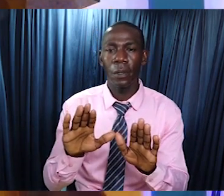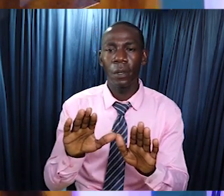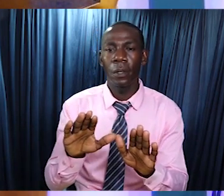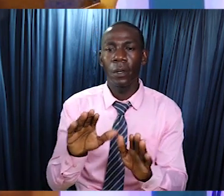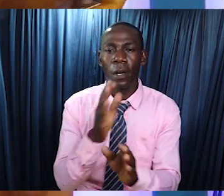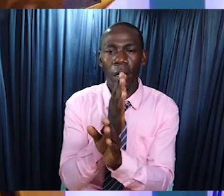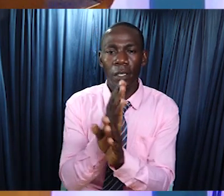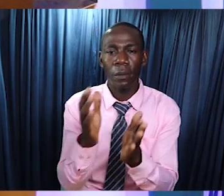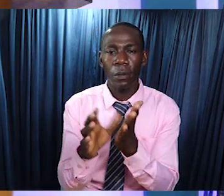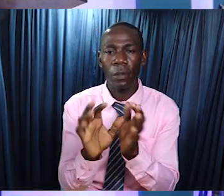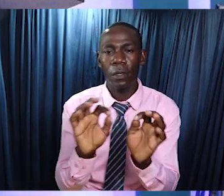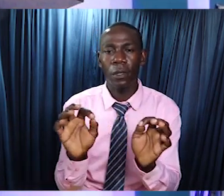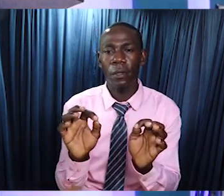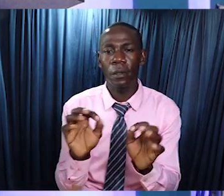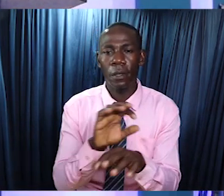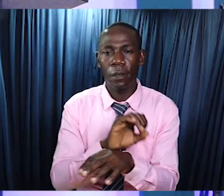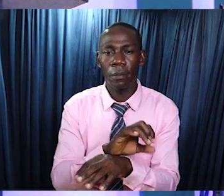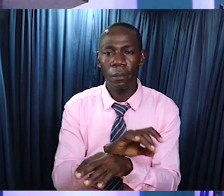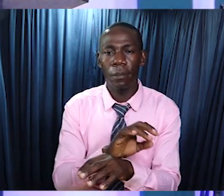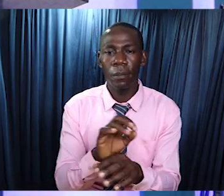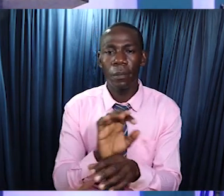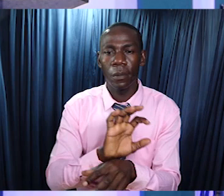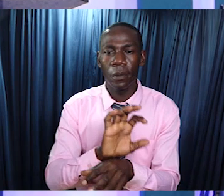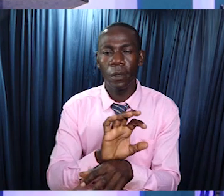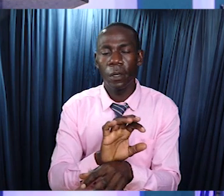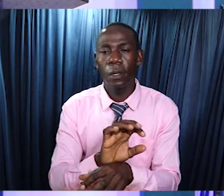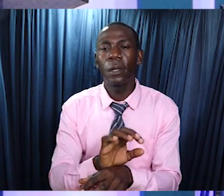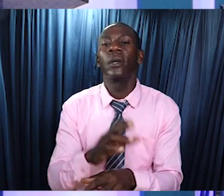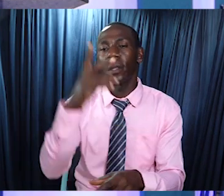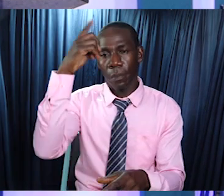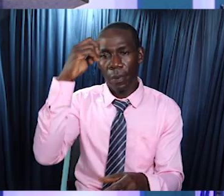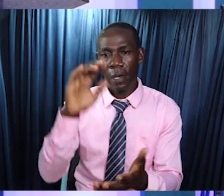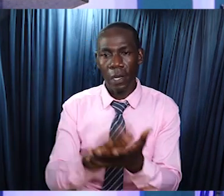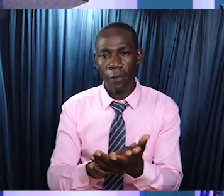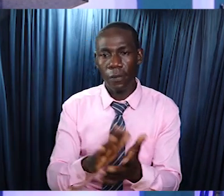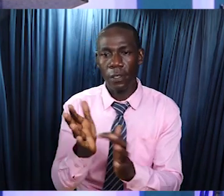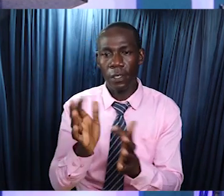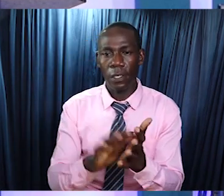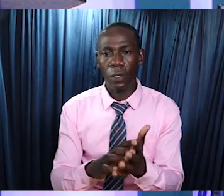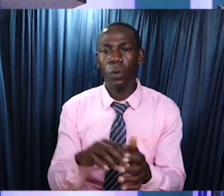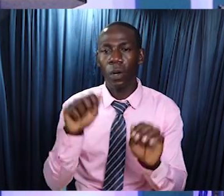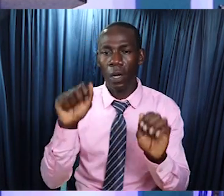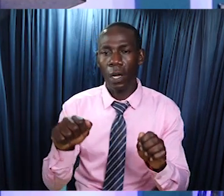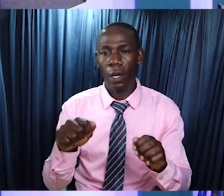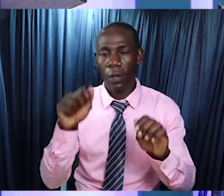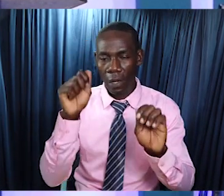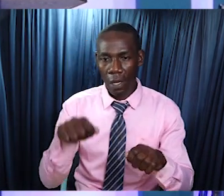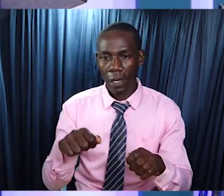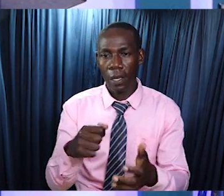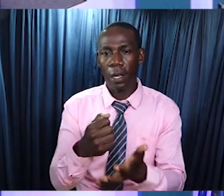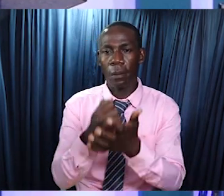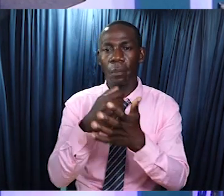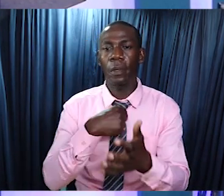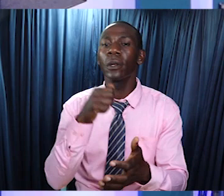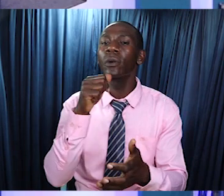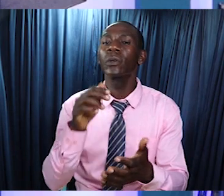na kutoficha mashauri, and not hiding your counsel. Ukimwamini kwamba Yesu, when you believe Jesus, ndiye awezaye kuniokoa si nguvu zangu, is the one who can